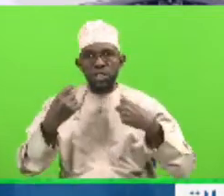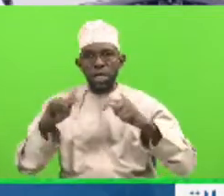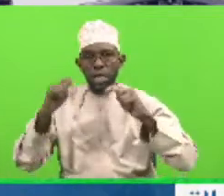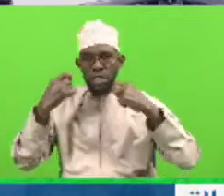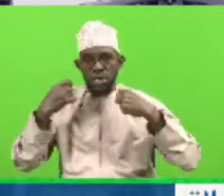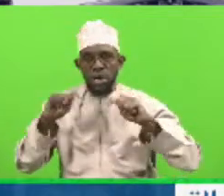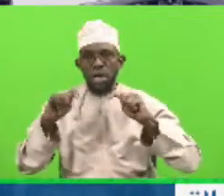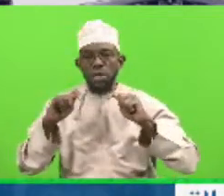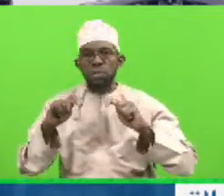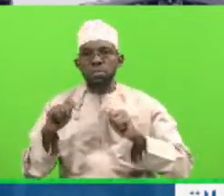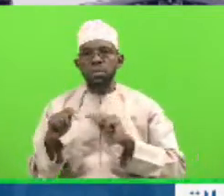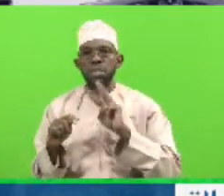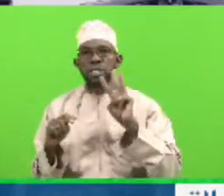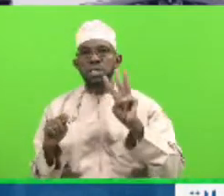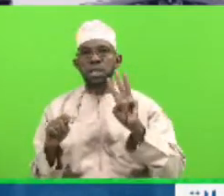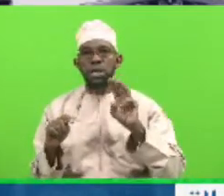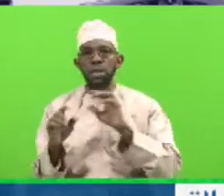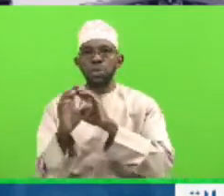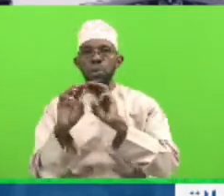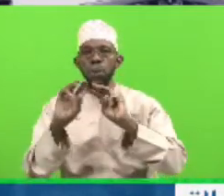and other third world states.